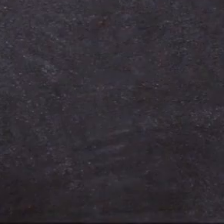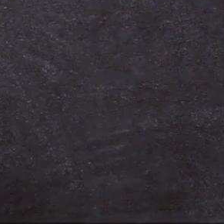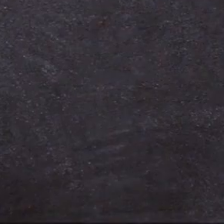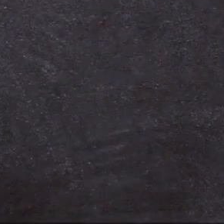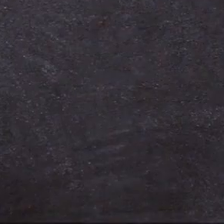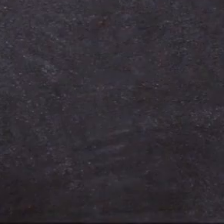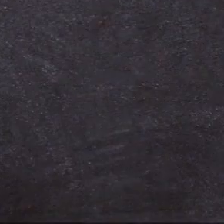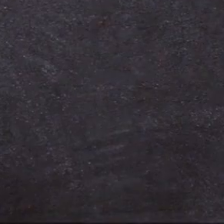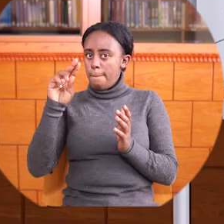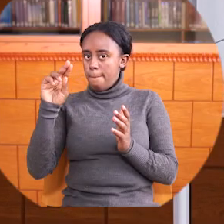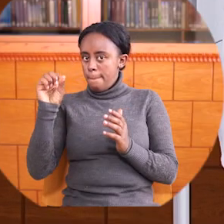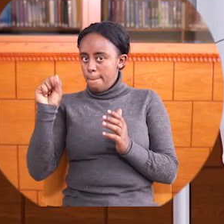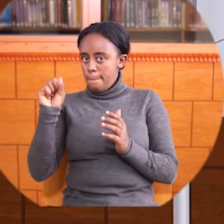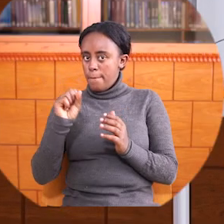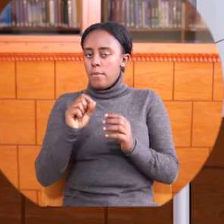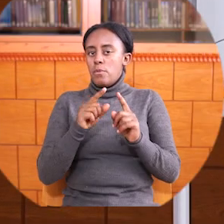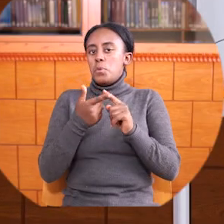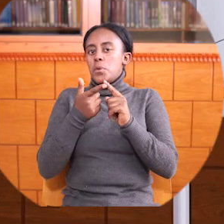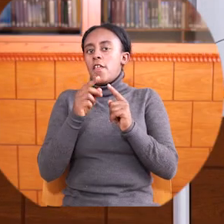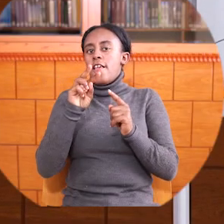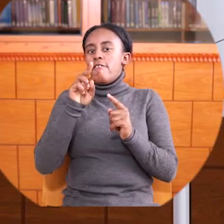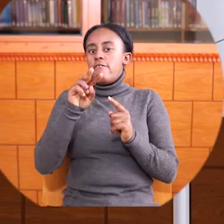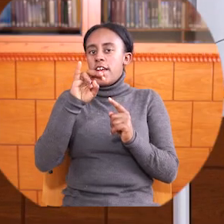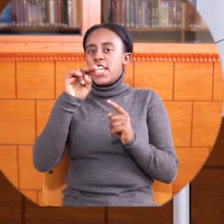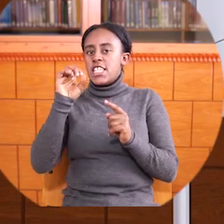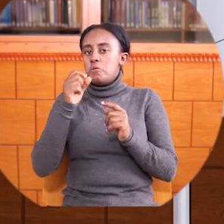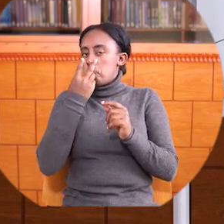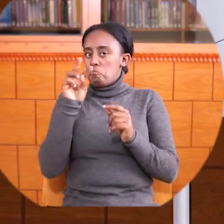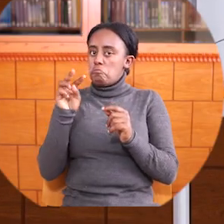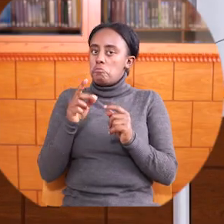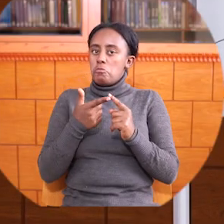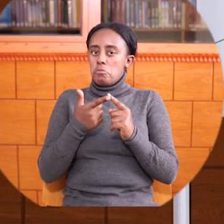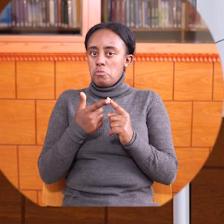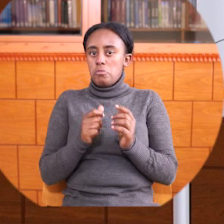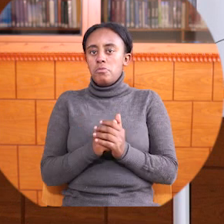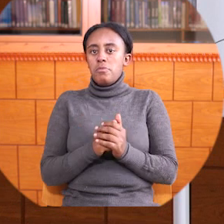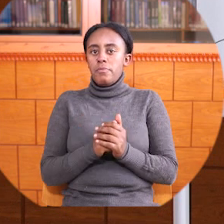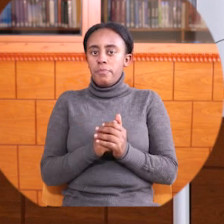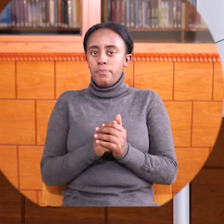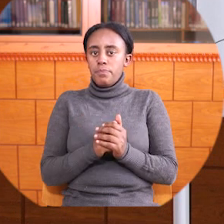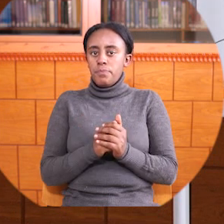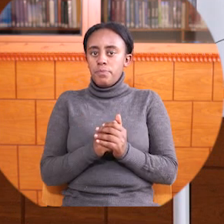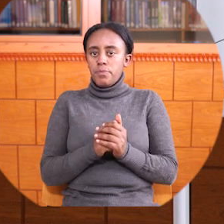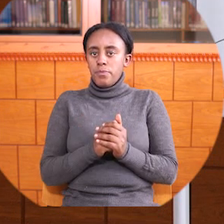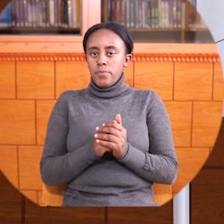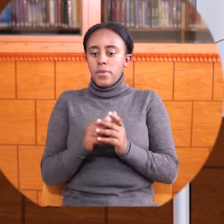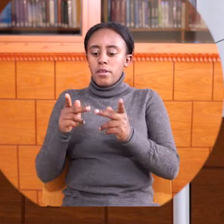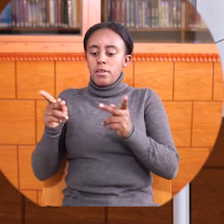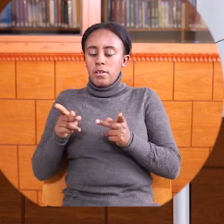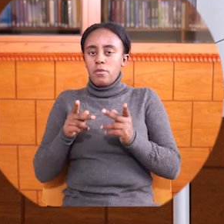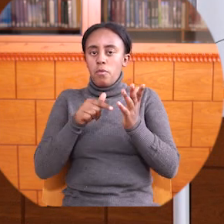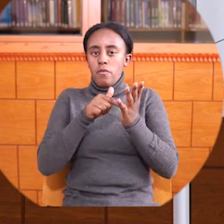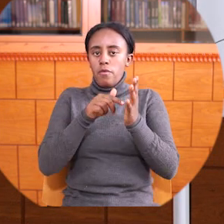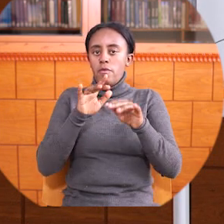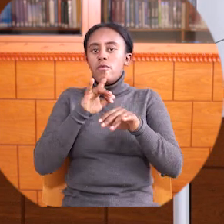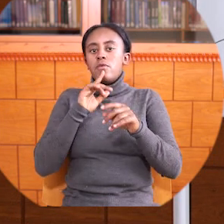And the second one is veins. Veins is a tree-like structure which is found on the surface of the leaf.